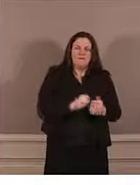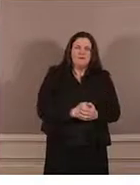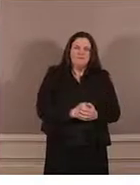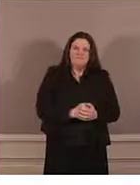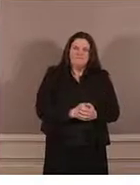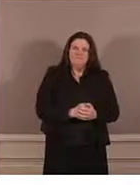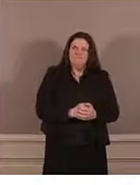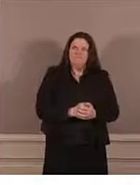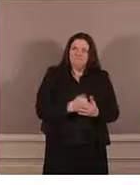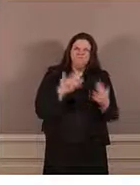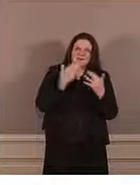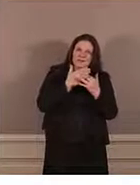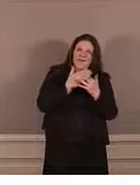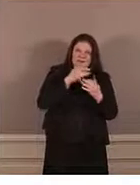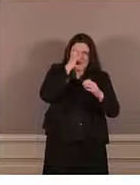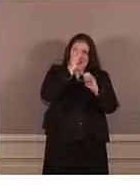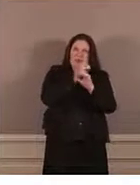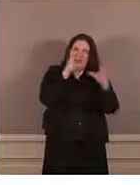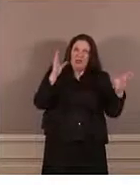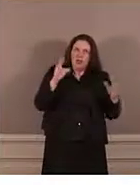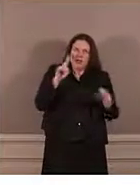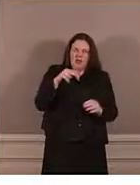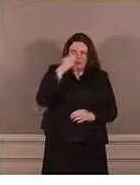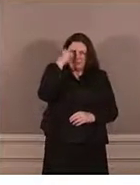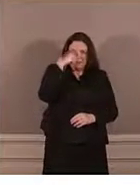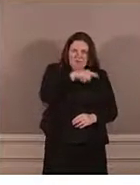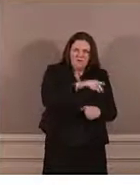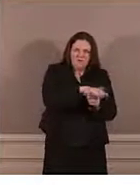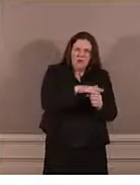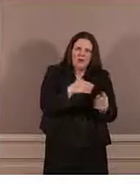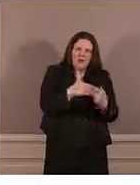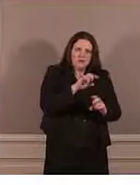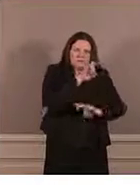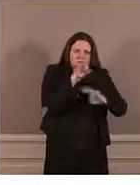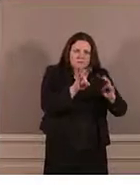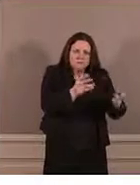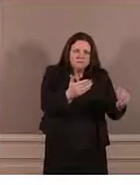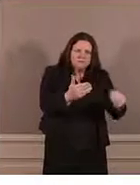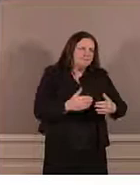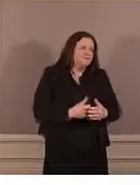they were accessible and they were clear so people could kind of really understand what we were trying to do.